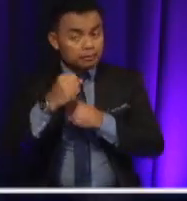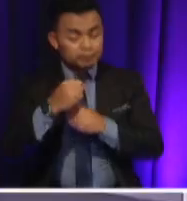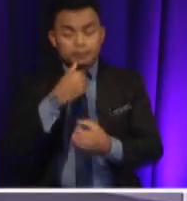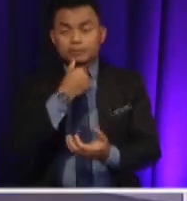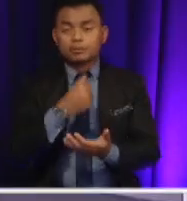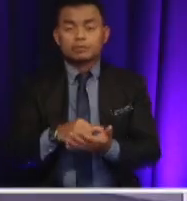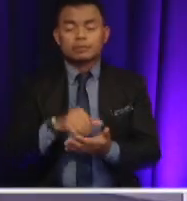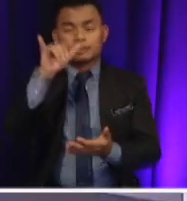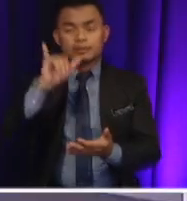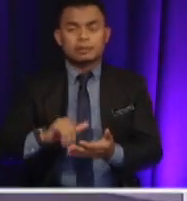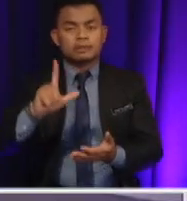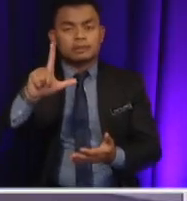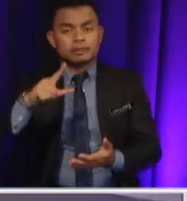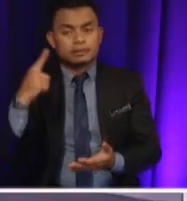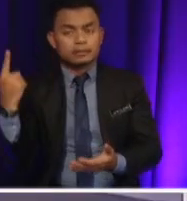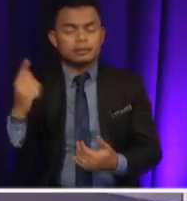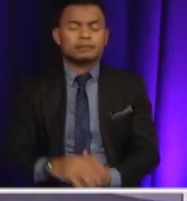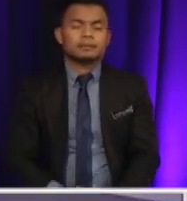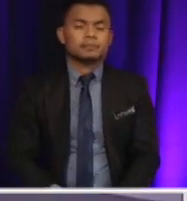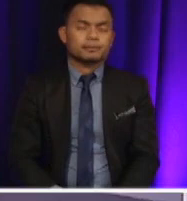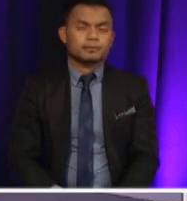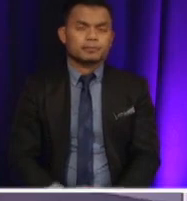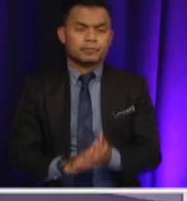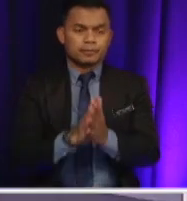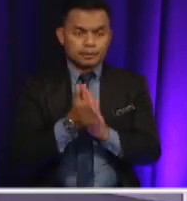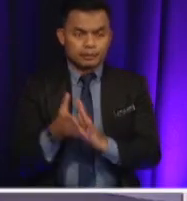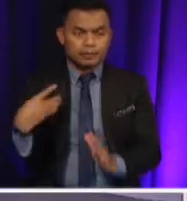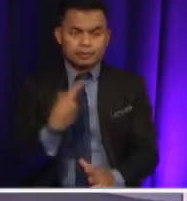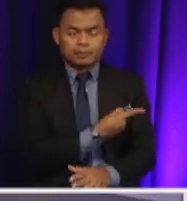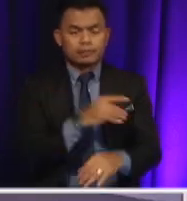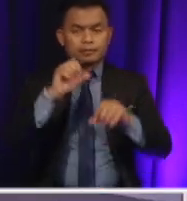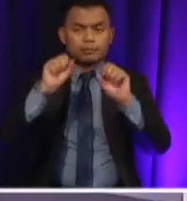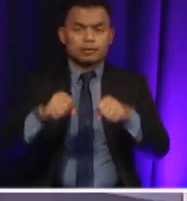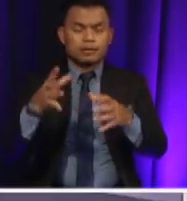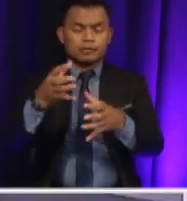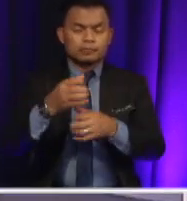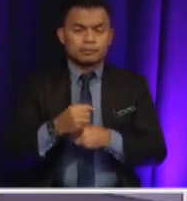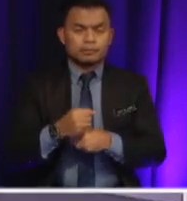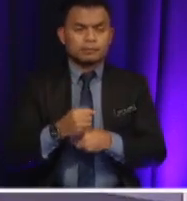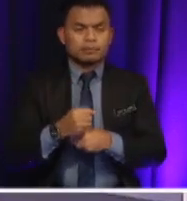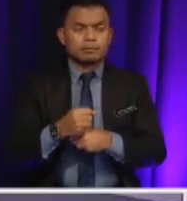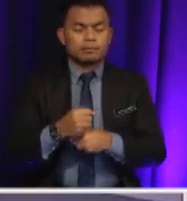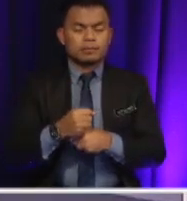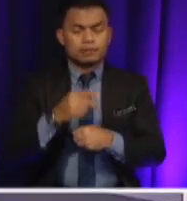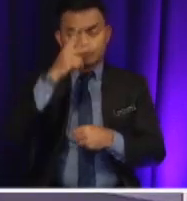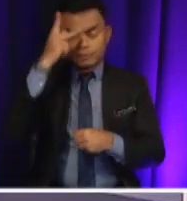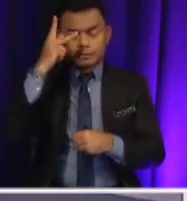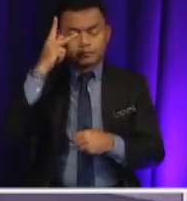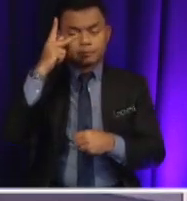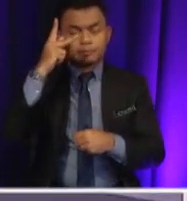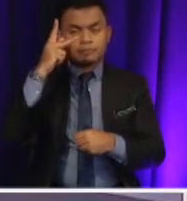if the envelope looks attractive, like the one we have in the picture, nice pink envelope, right? But because the gum is gone, you